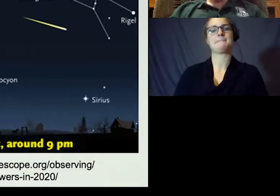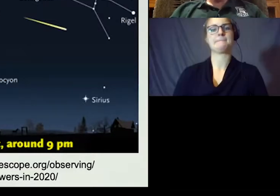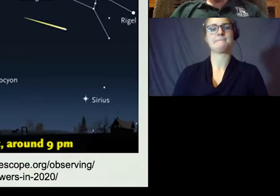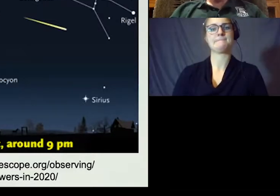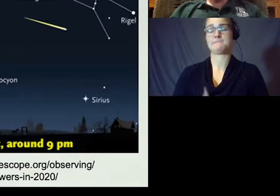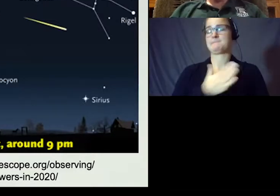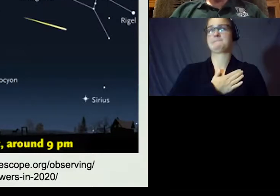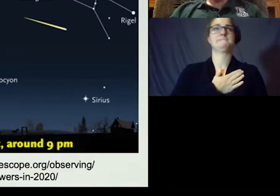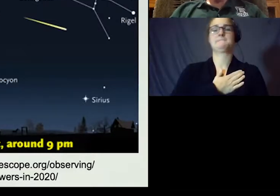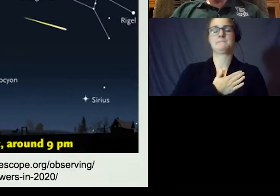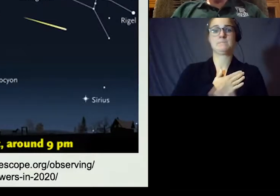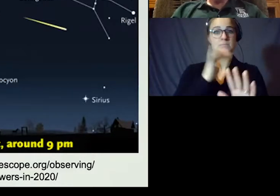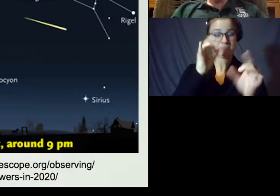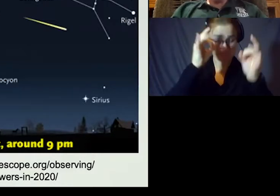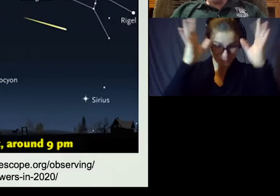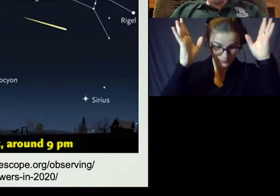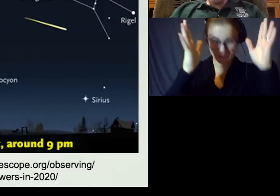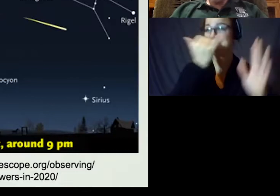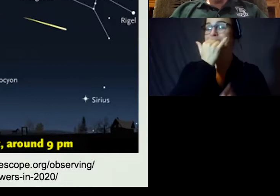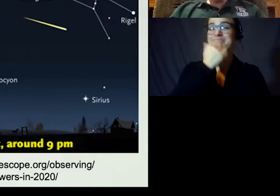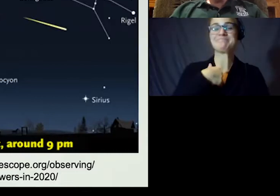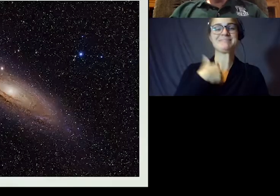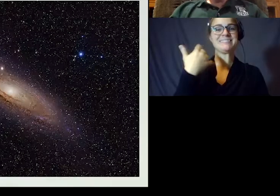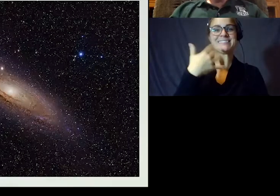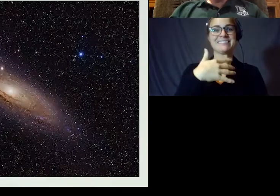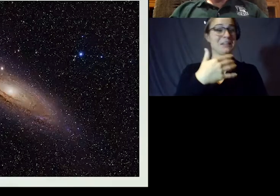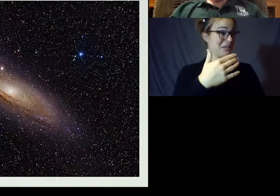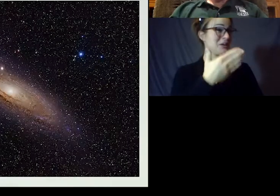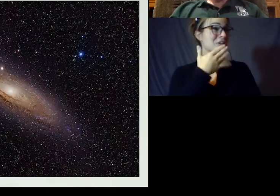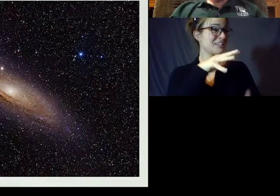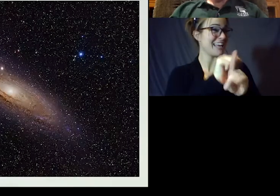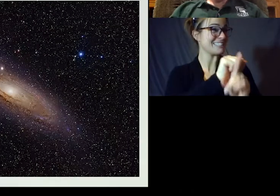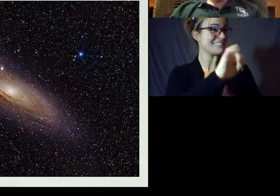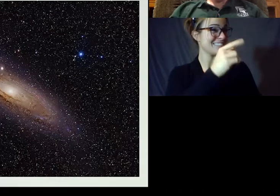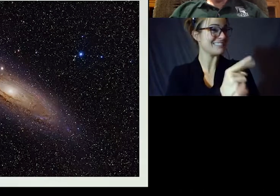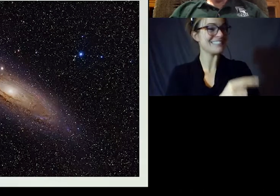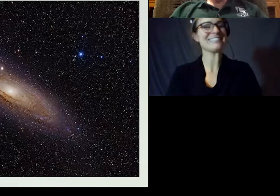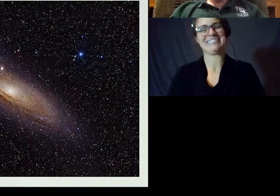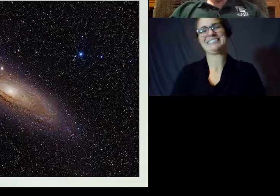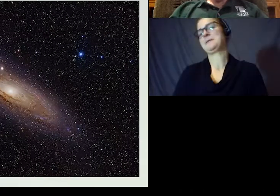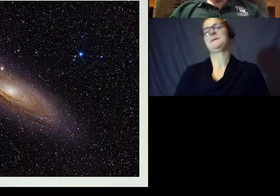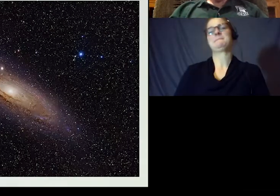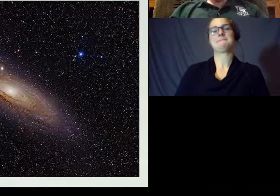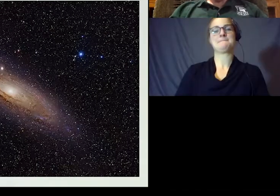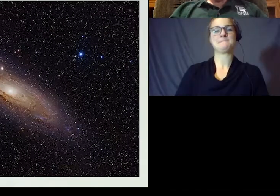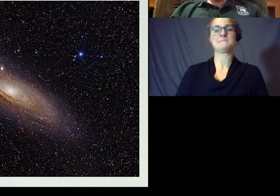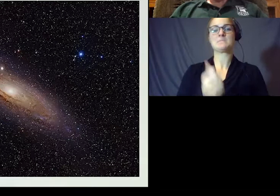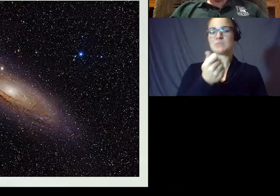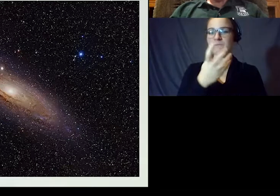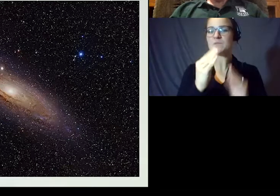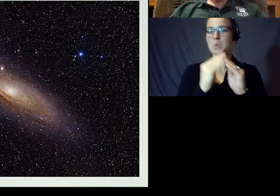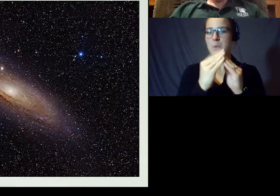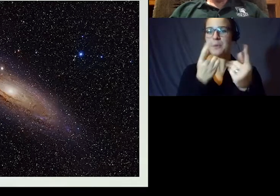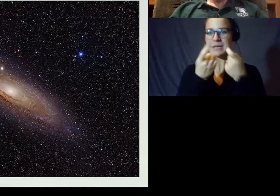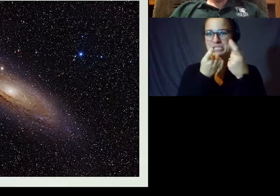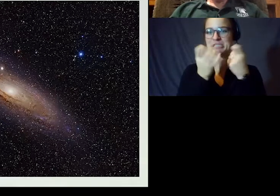Oh my goodness. Yeah, that's a nightmare. Well, good error catch. Okay, we starting to get a few more questions